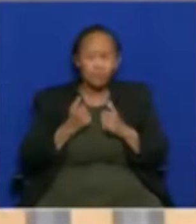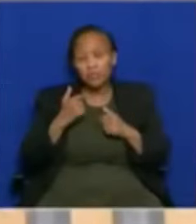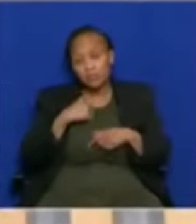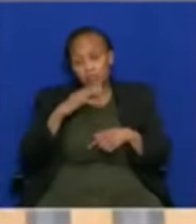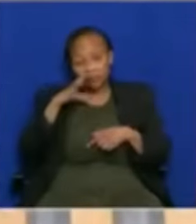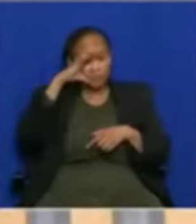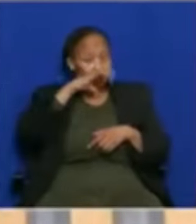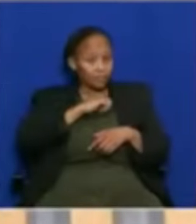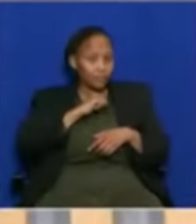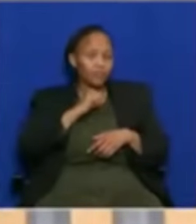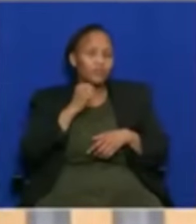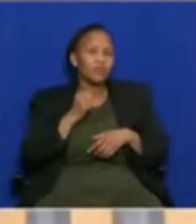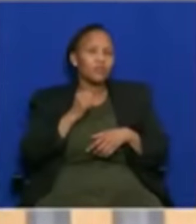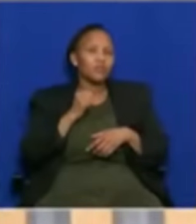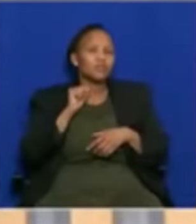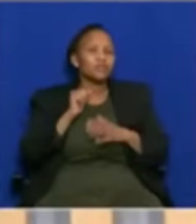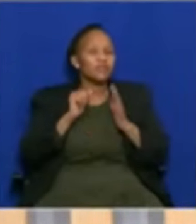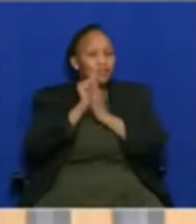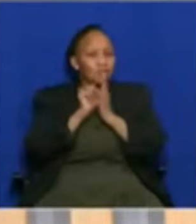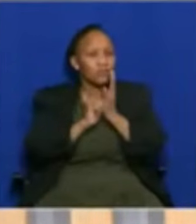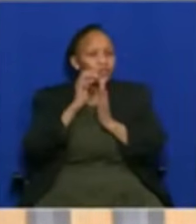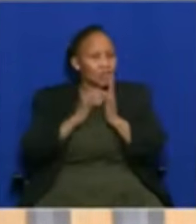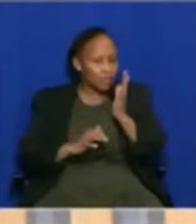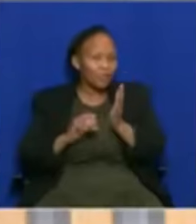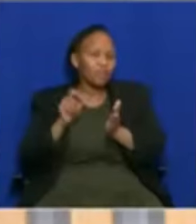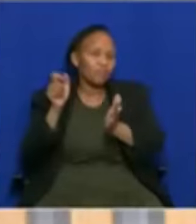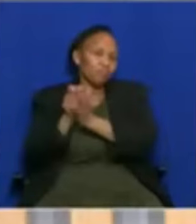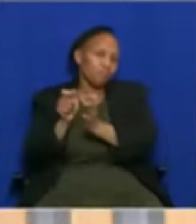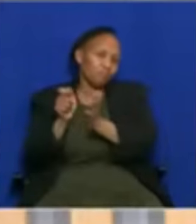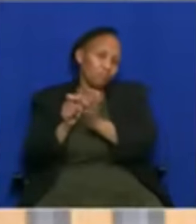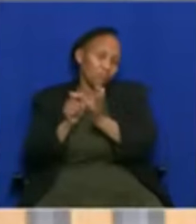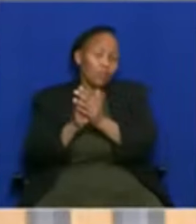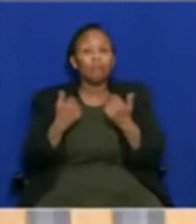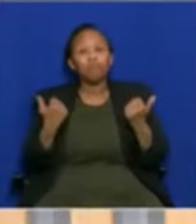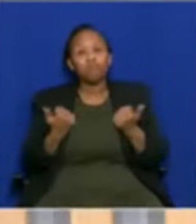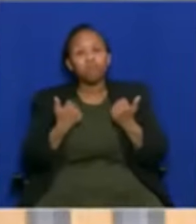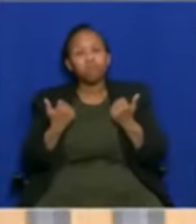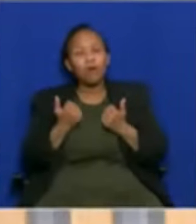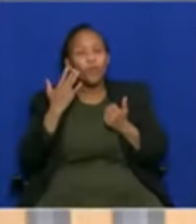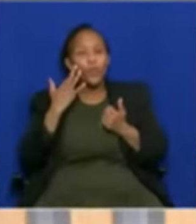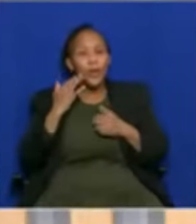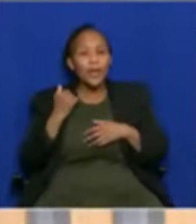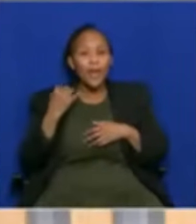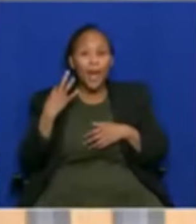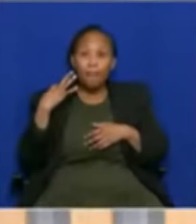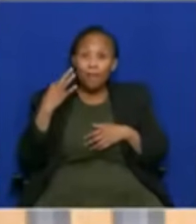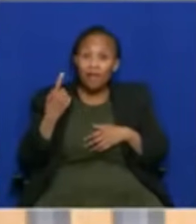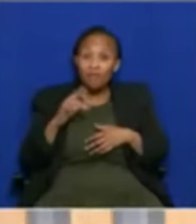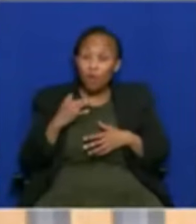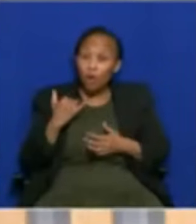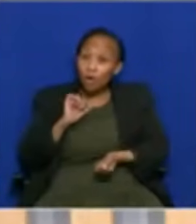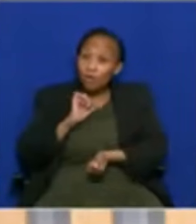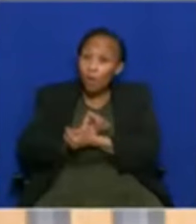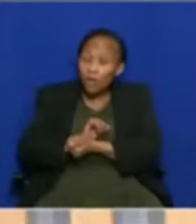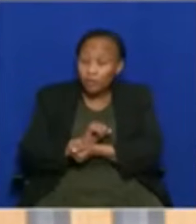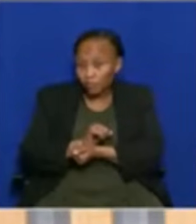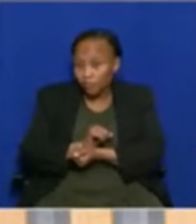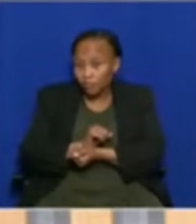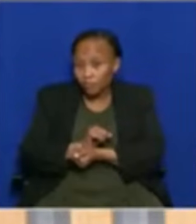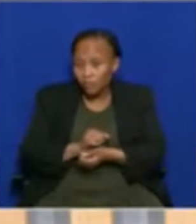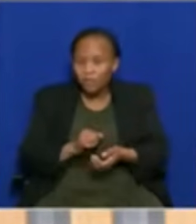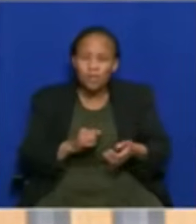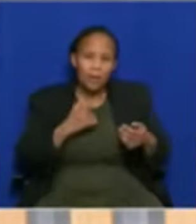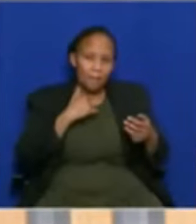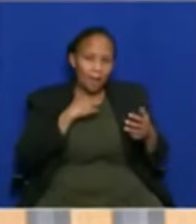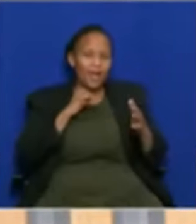his statement by the time you were applying for a warrant? My affidavit was taken, my anchor